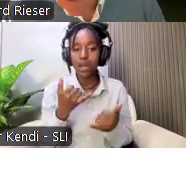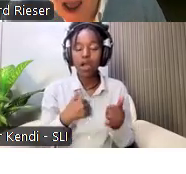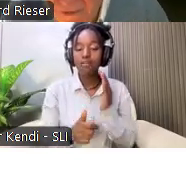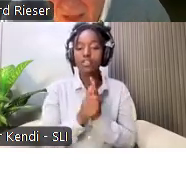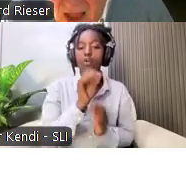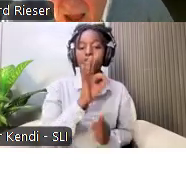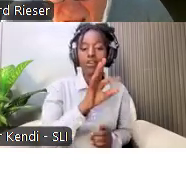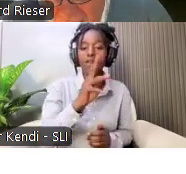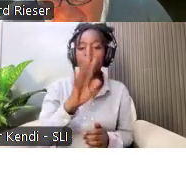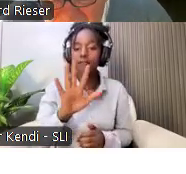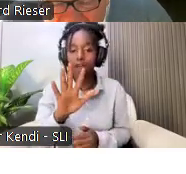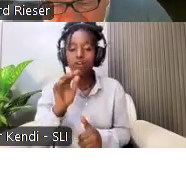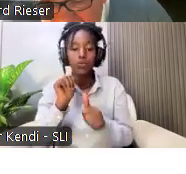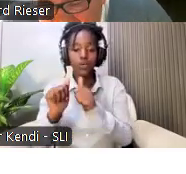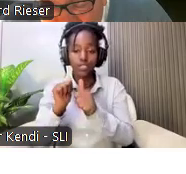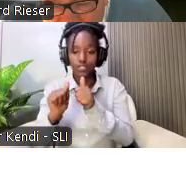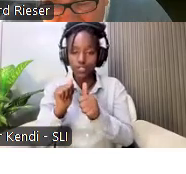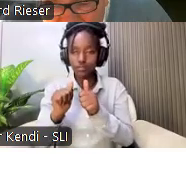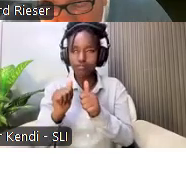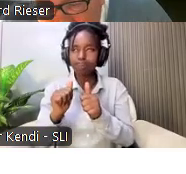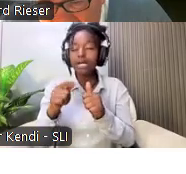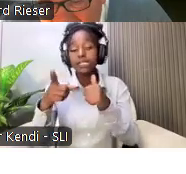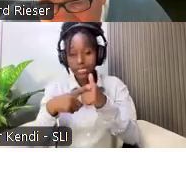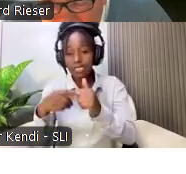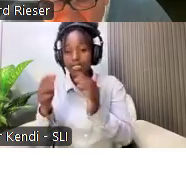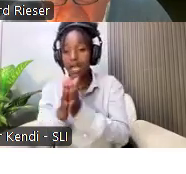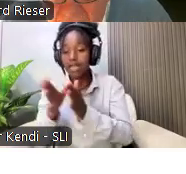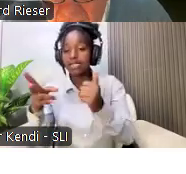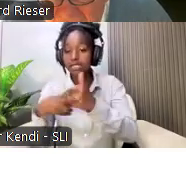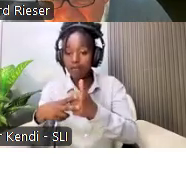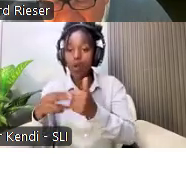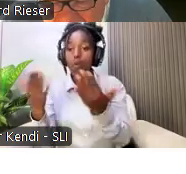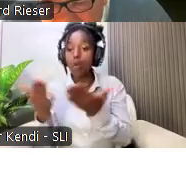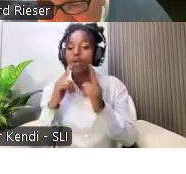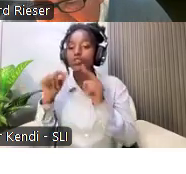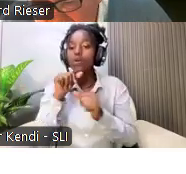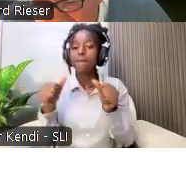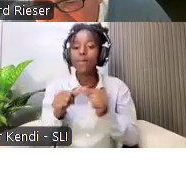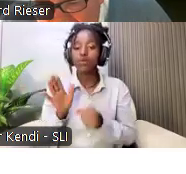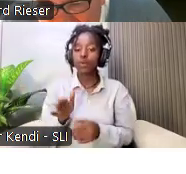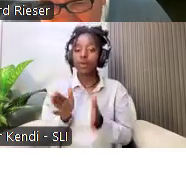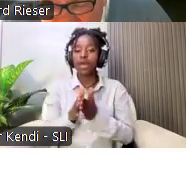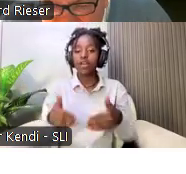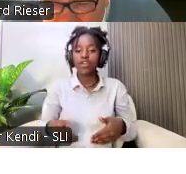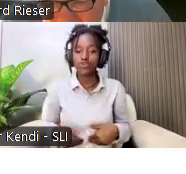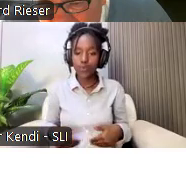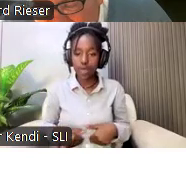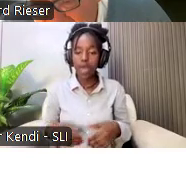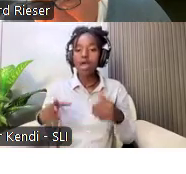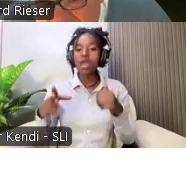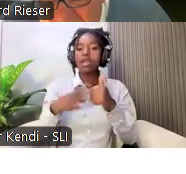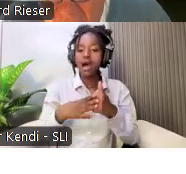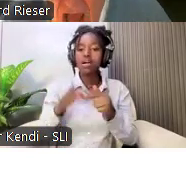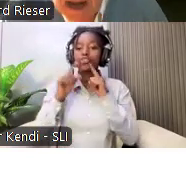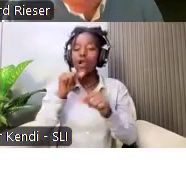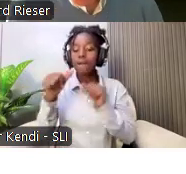and 5, 6 and 7, which is women and youth, 8, which is awareness